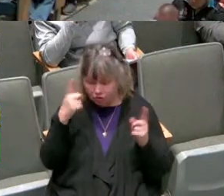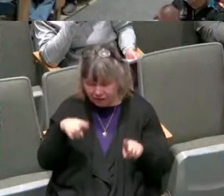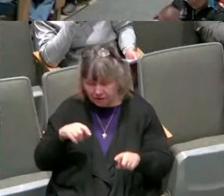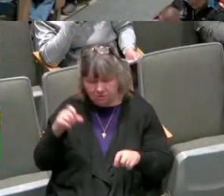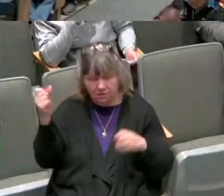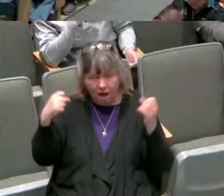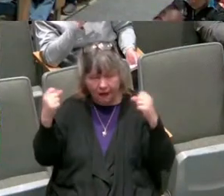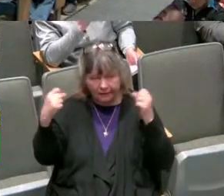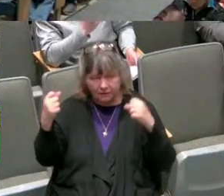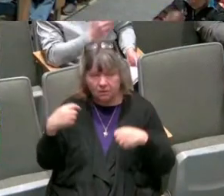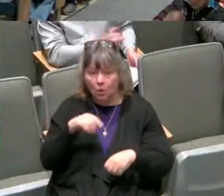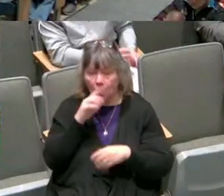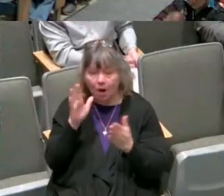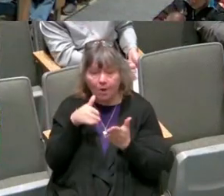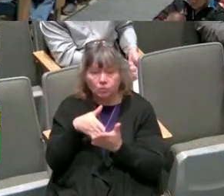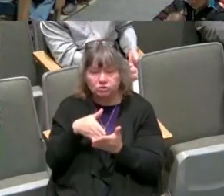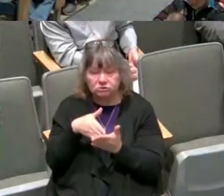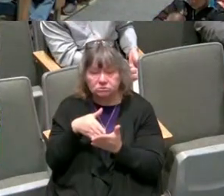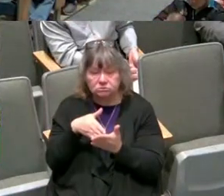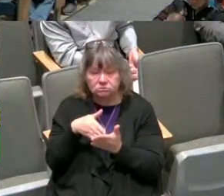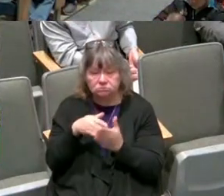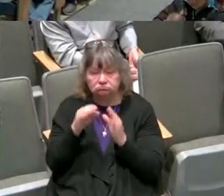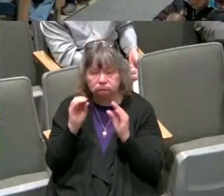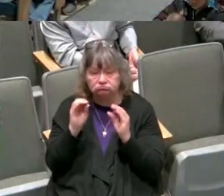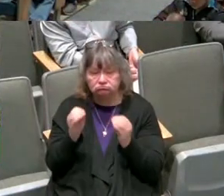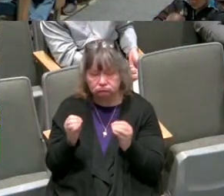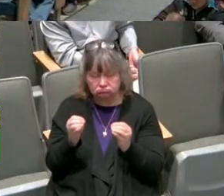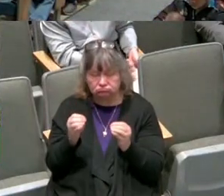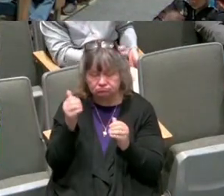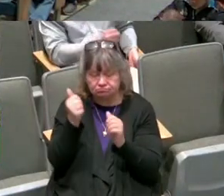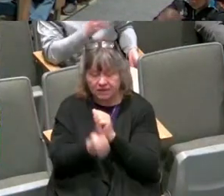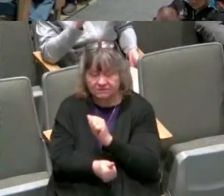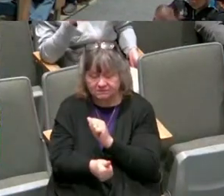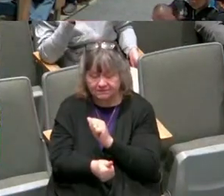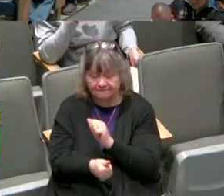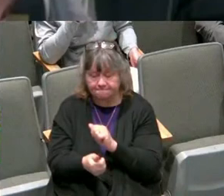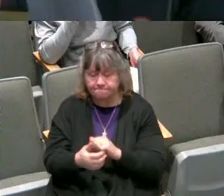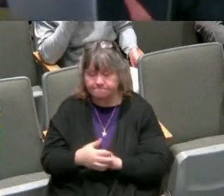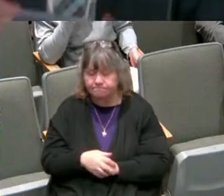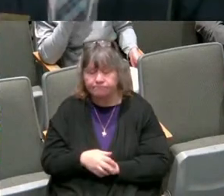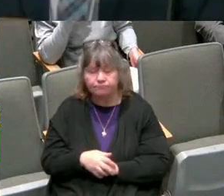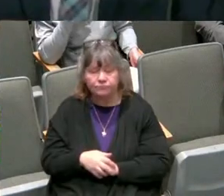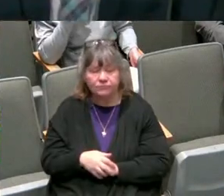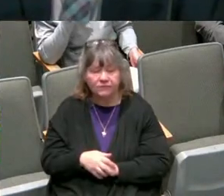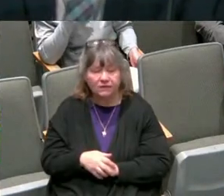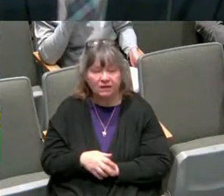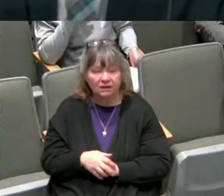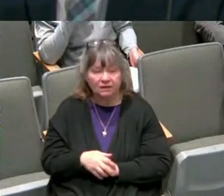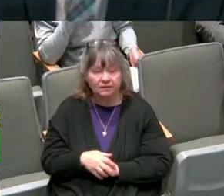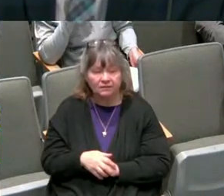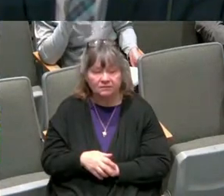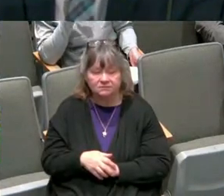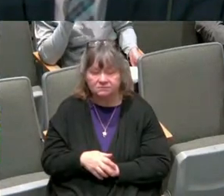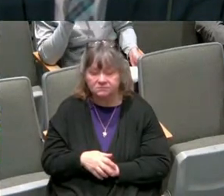aye all opposed okay article 12 passes unanimously